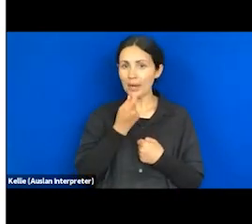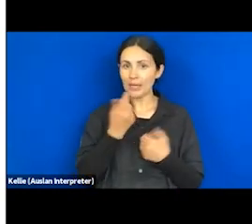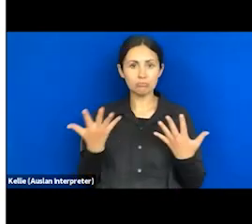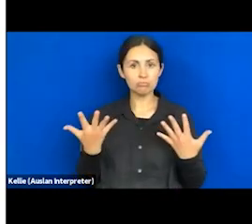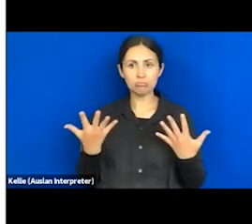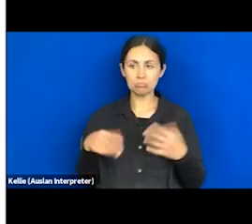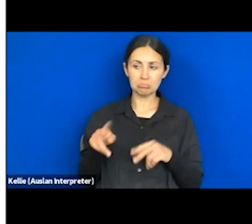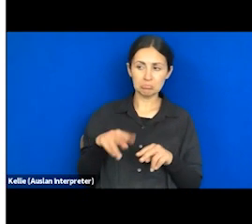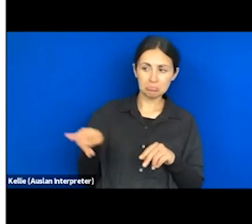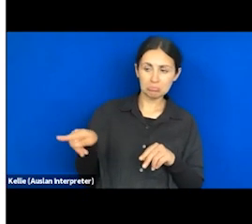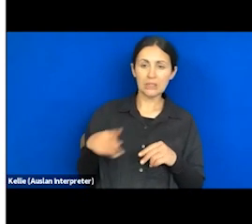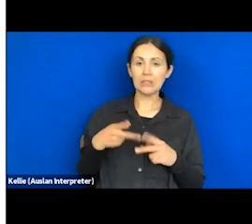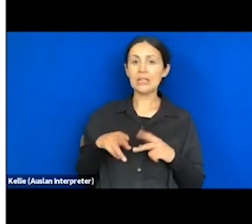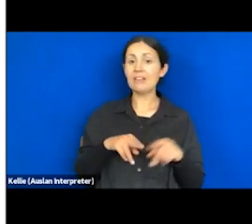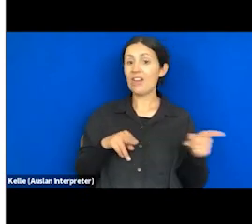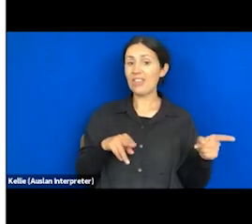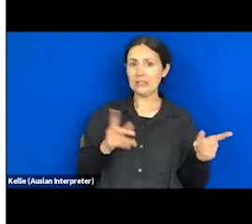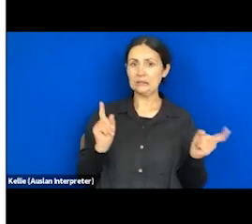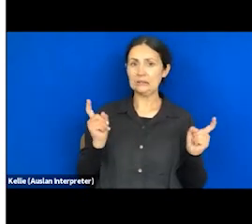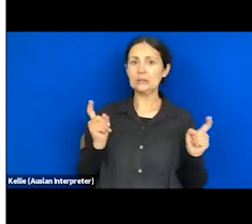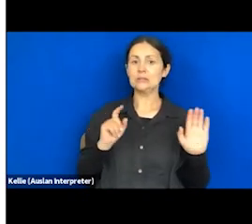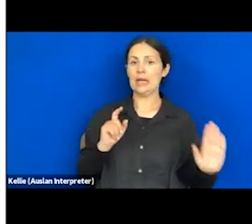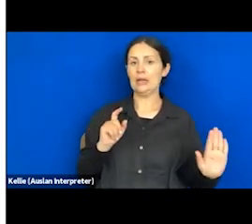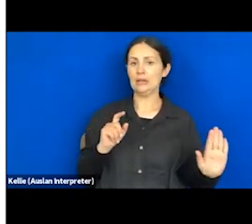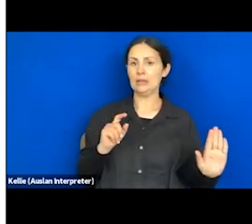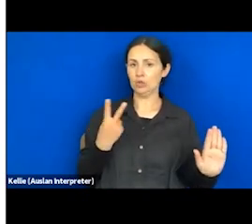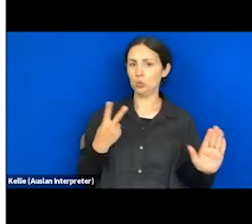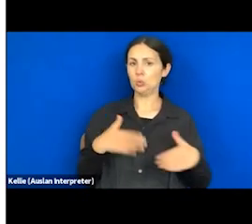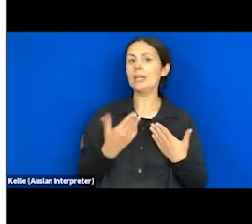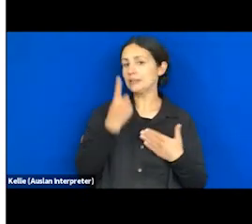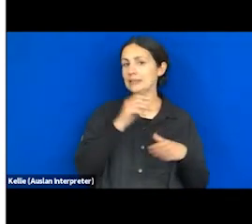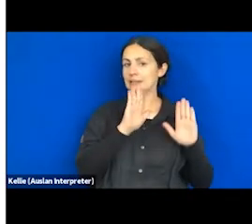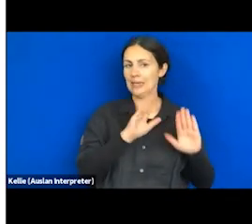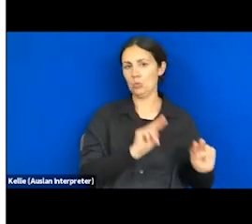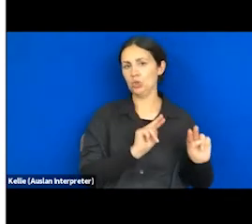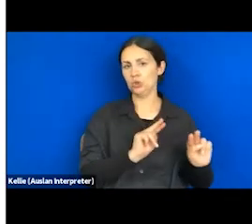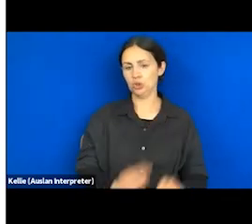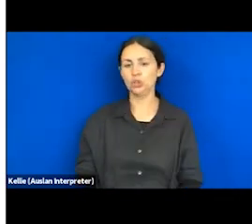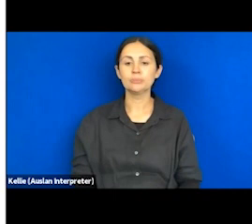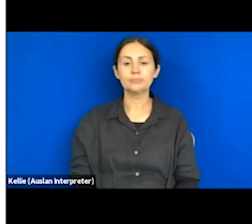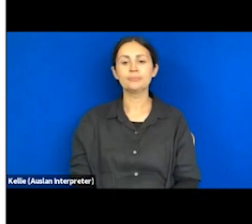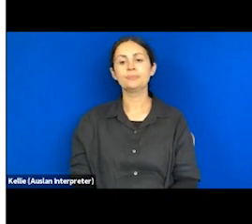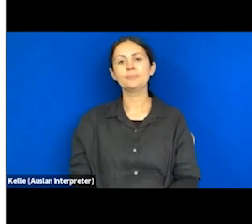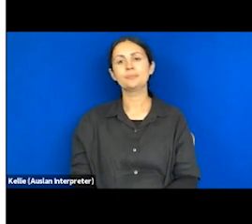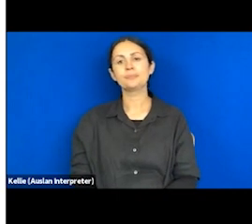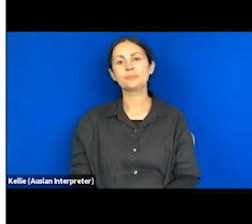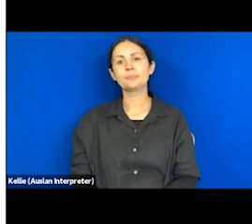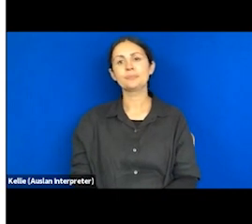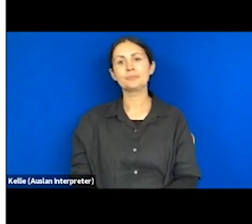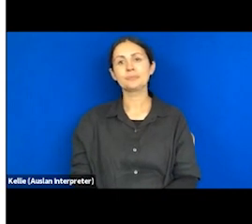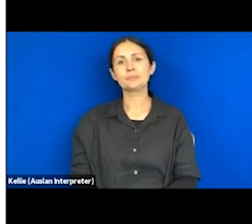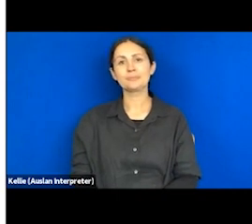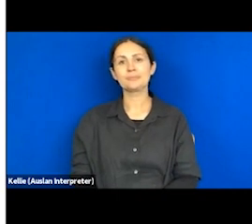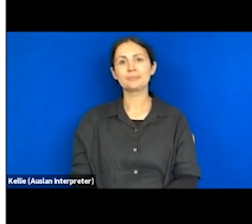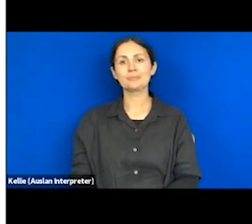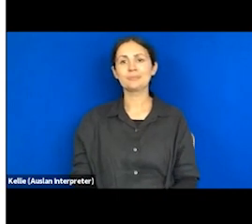case we've pushed back some withdrawal symptoms, it allows us to manage those effectively. Participants will then be followed up by a